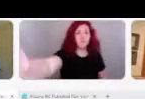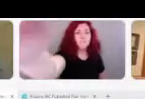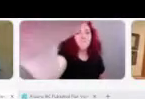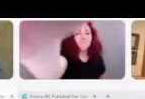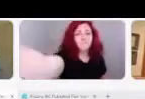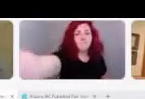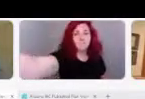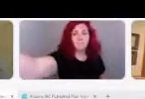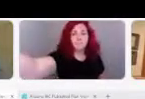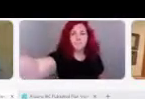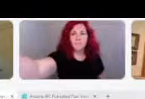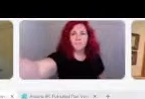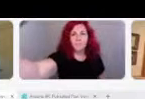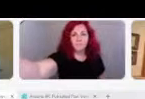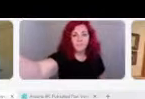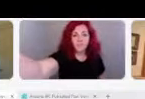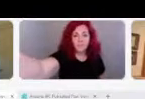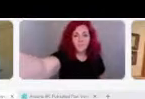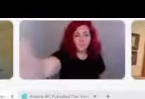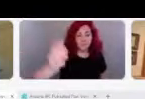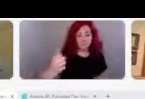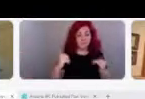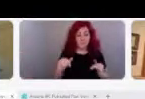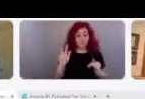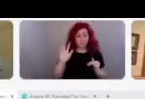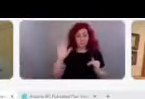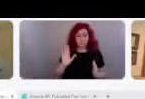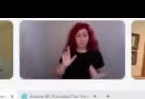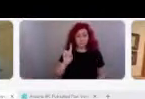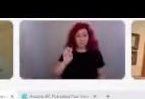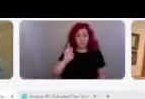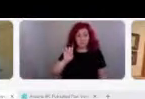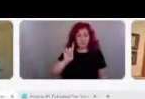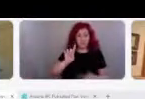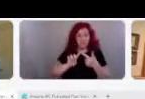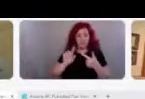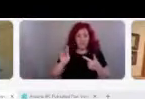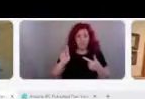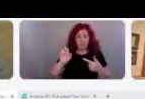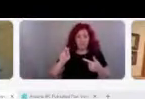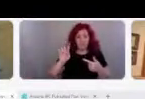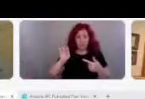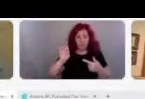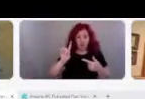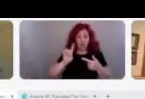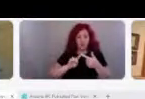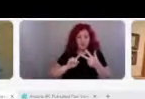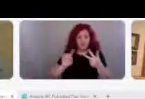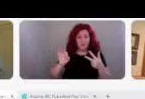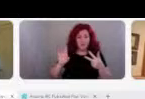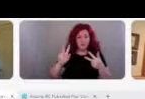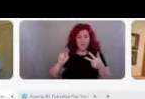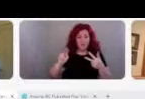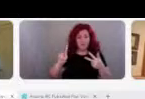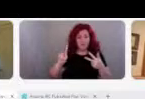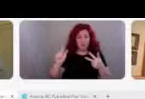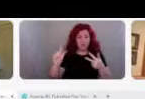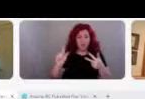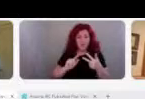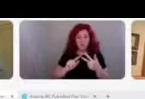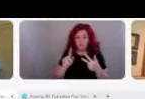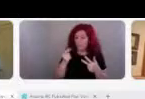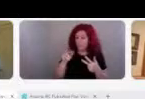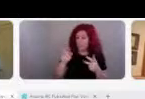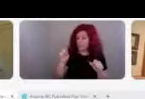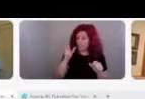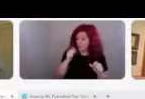thank you our next three speakers will be david gordon bernard miller and frank rizzo mr gordon can you hear us yes